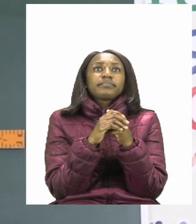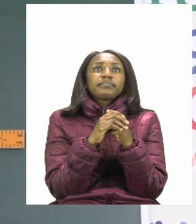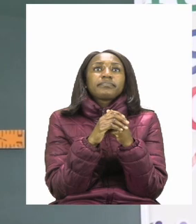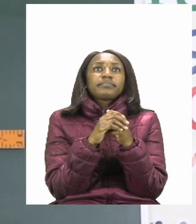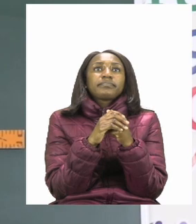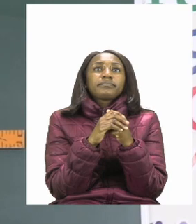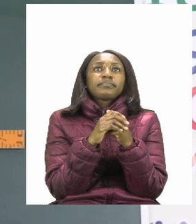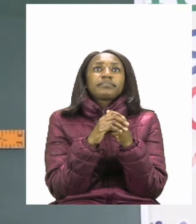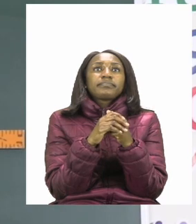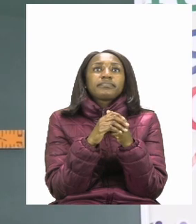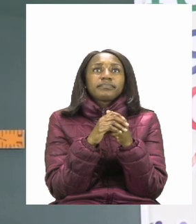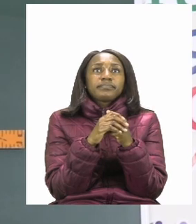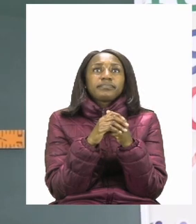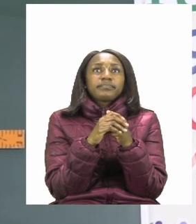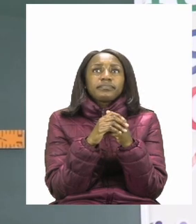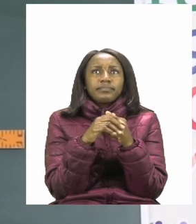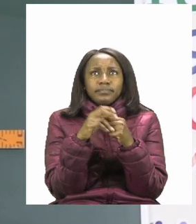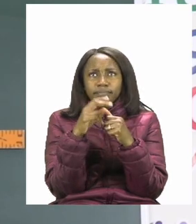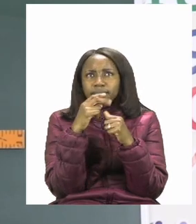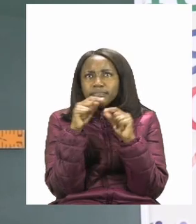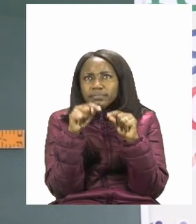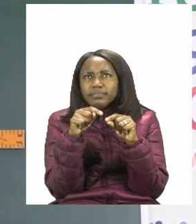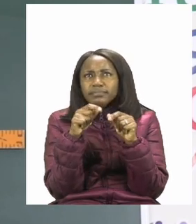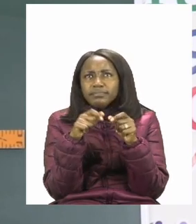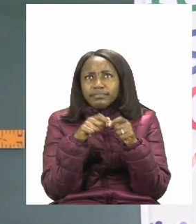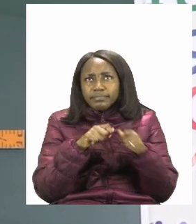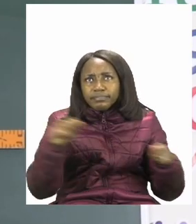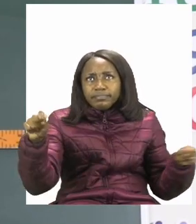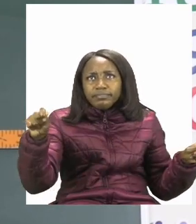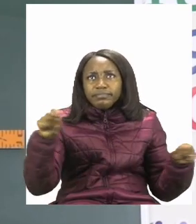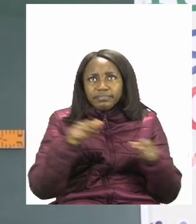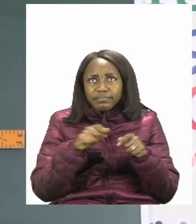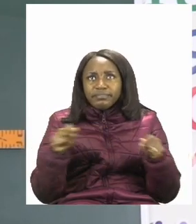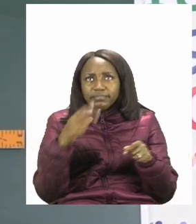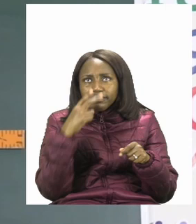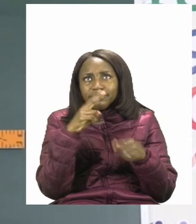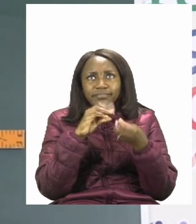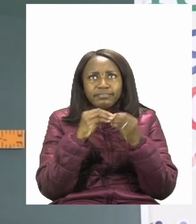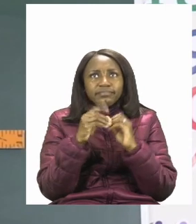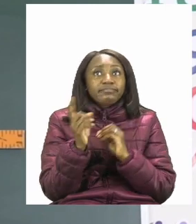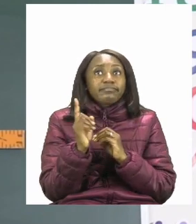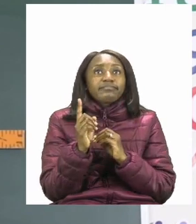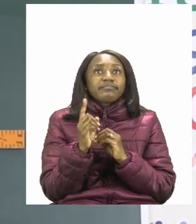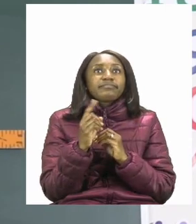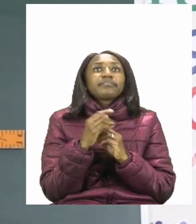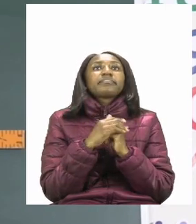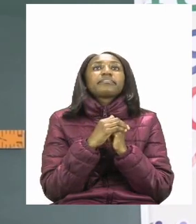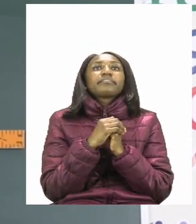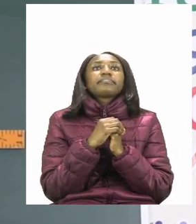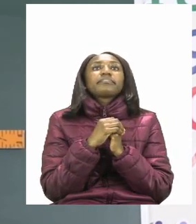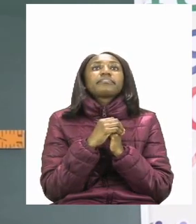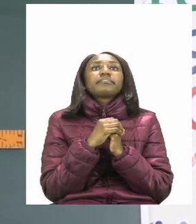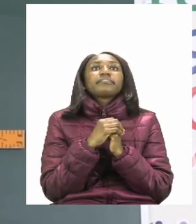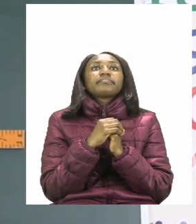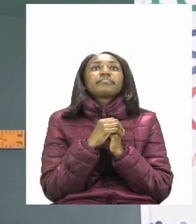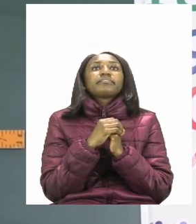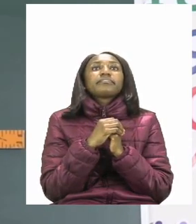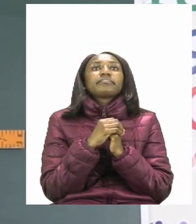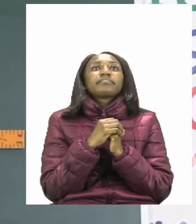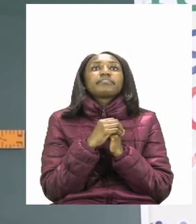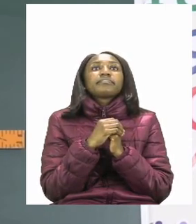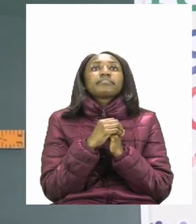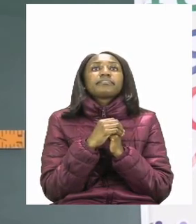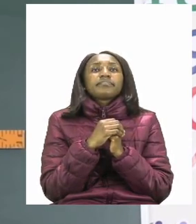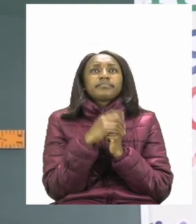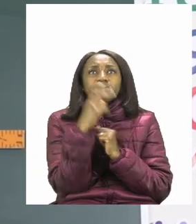can measure by reading the numbers on the ruler. For this ruler, we